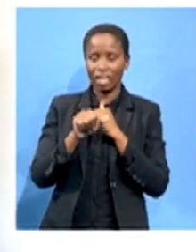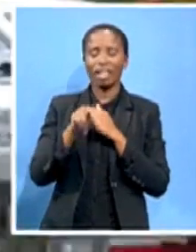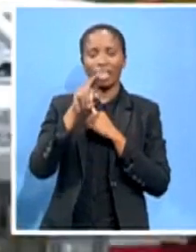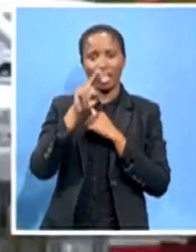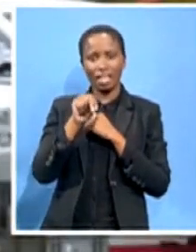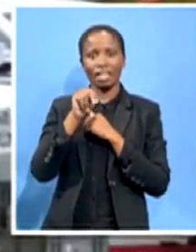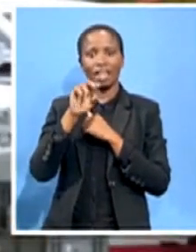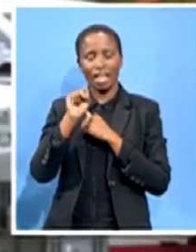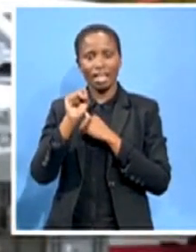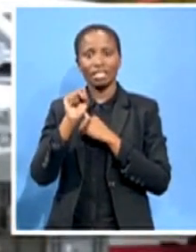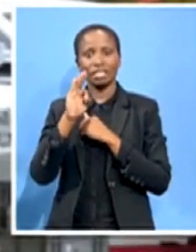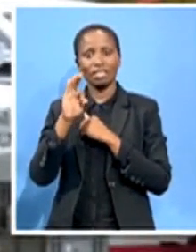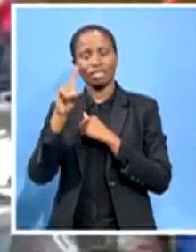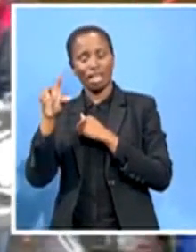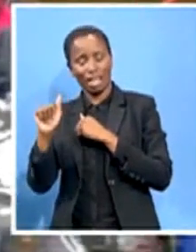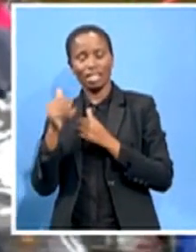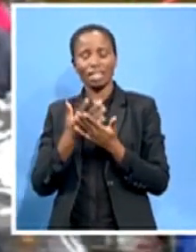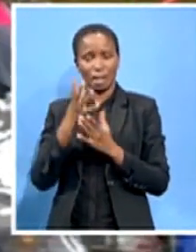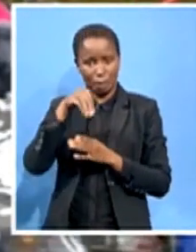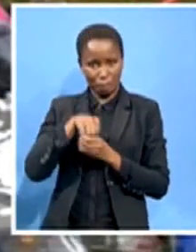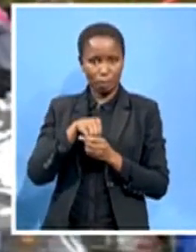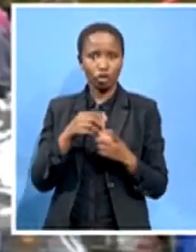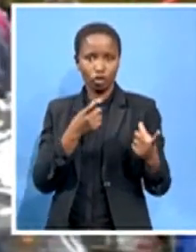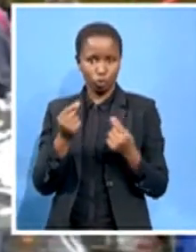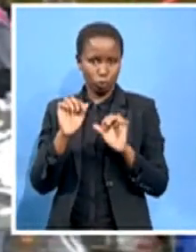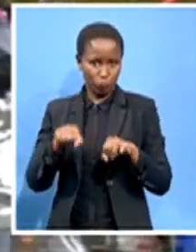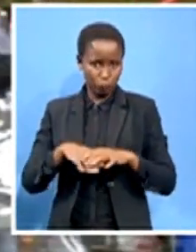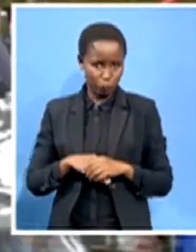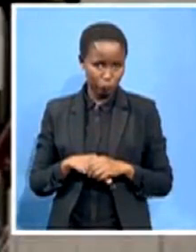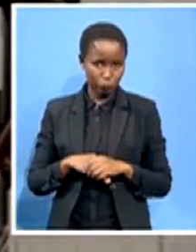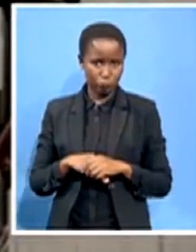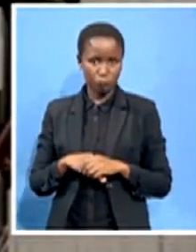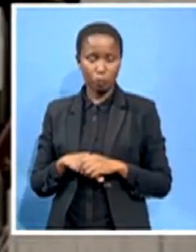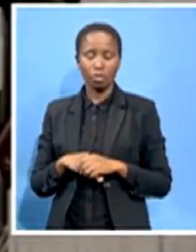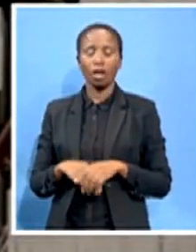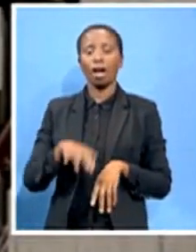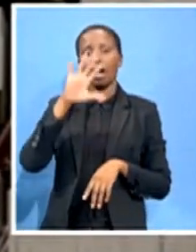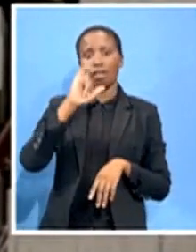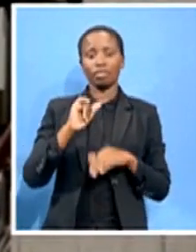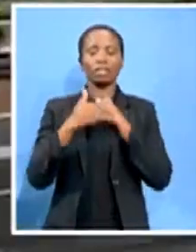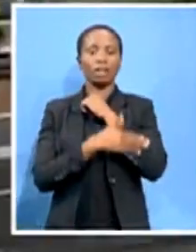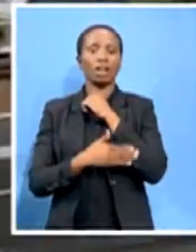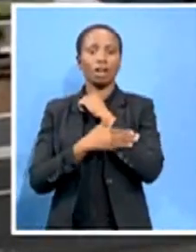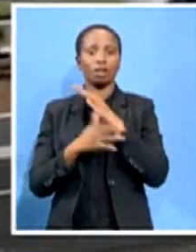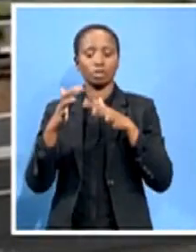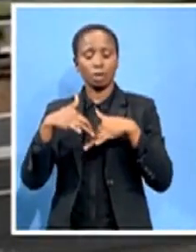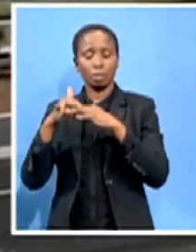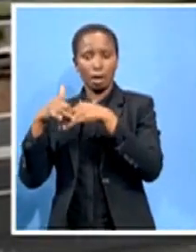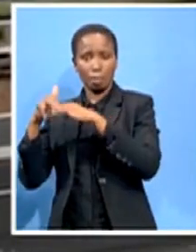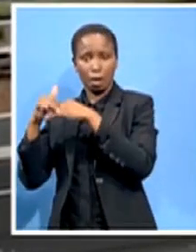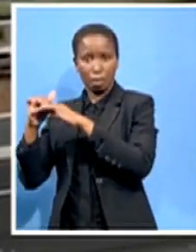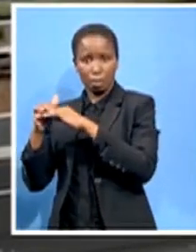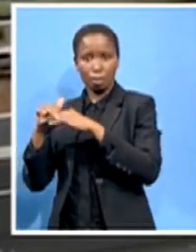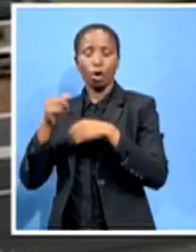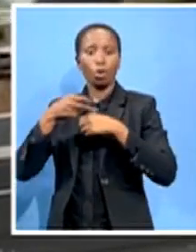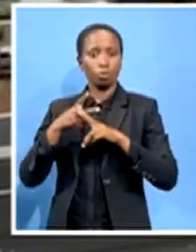proposition. African countries have been urged to build their manufacturing capacity. The sector is tipped to millions of jobs